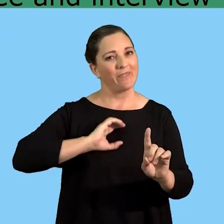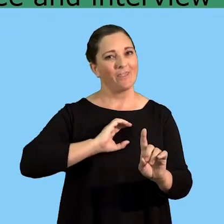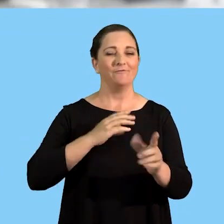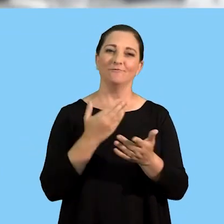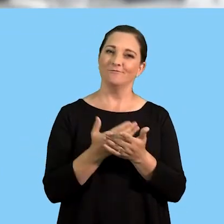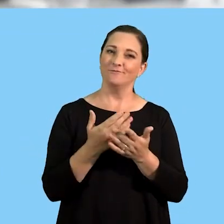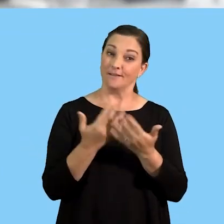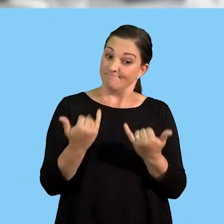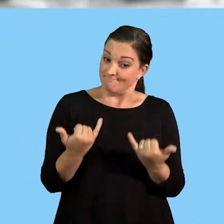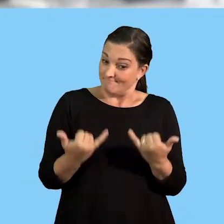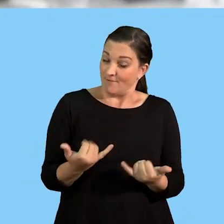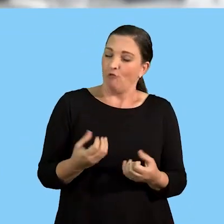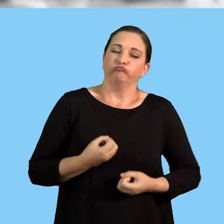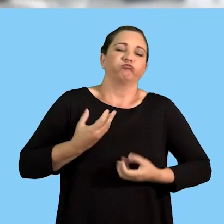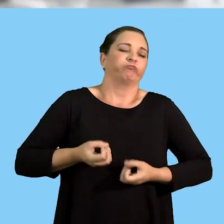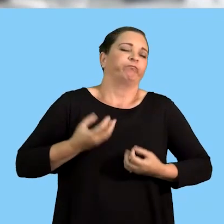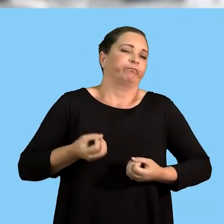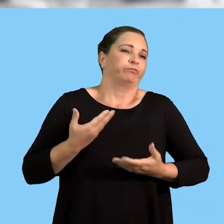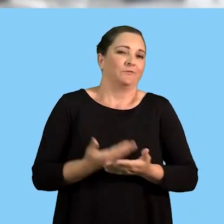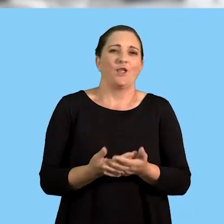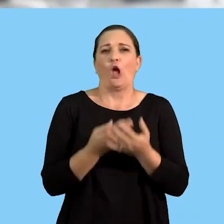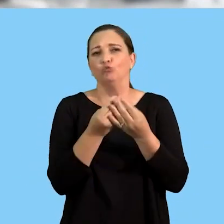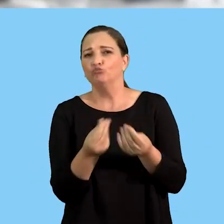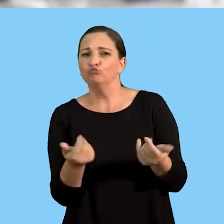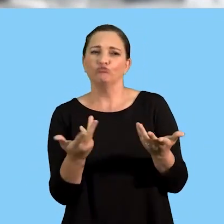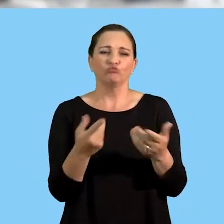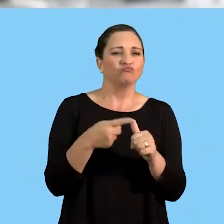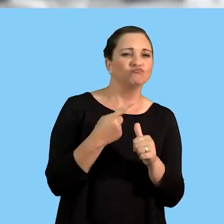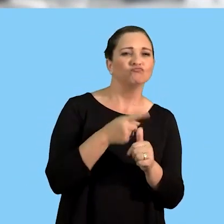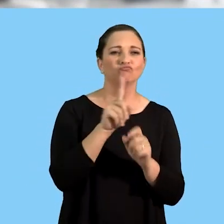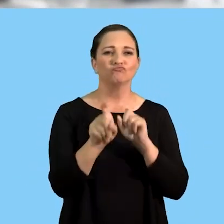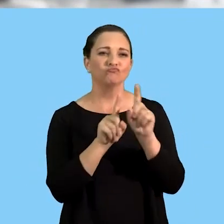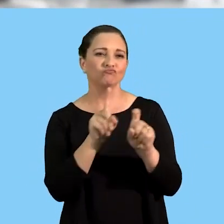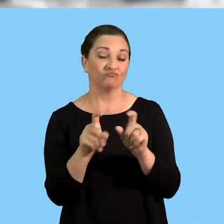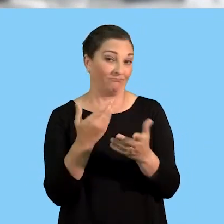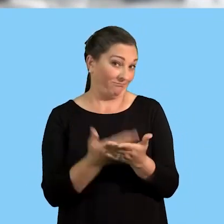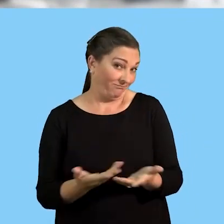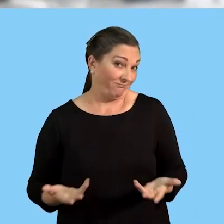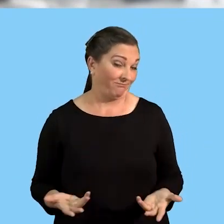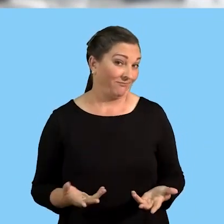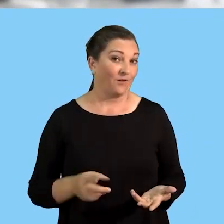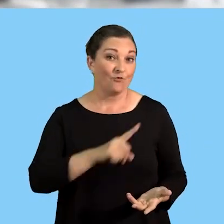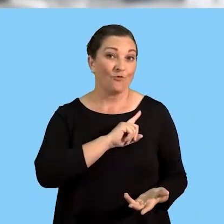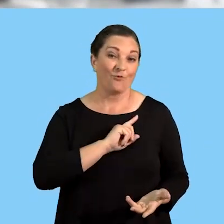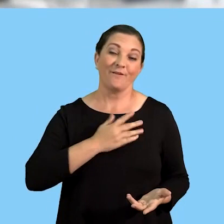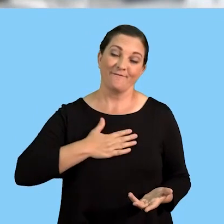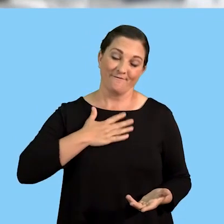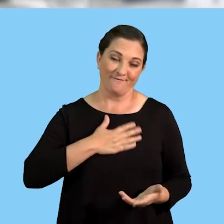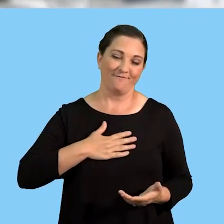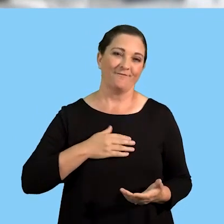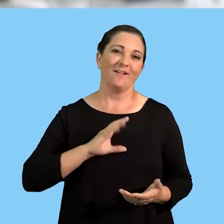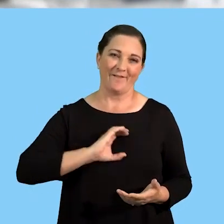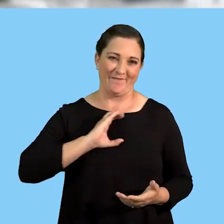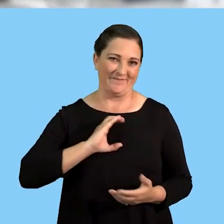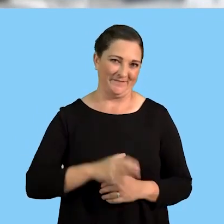they are more comfortable and they are more able to give solutions or answers rather that